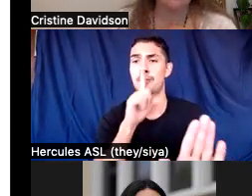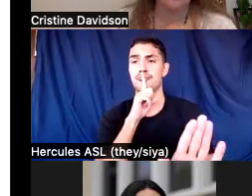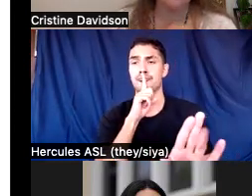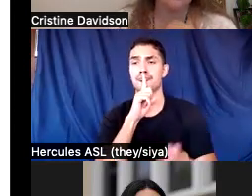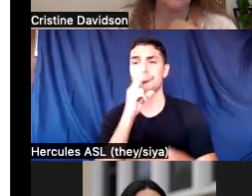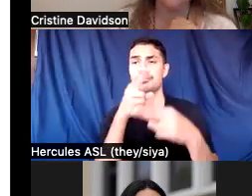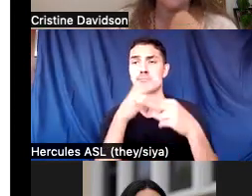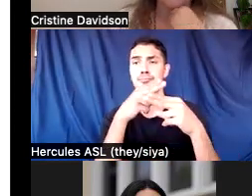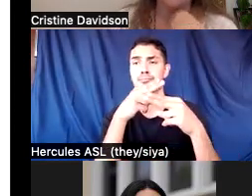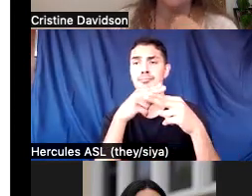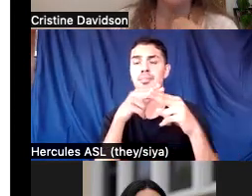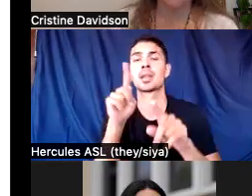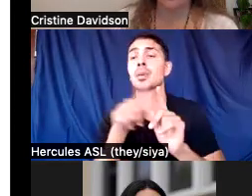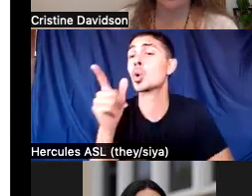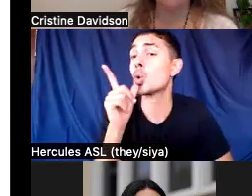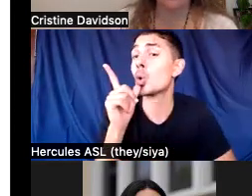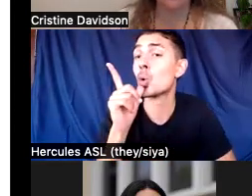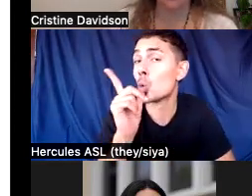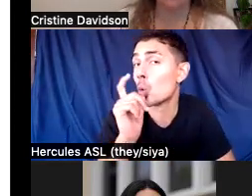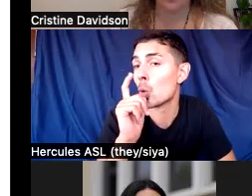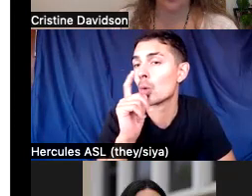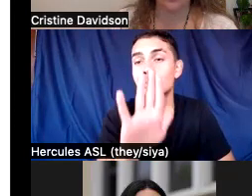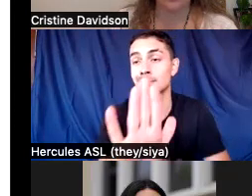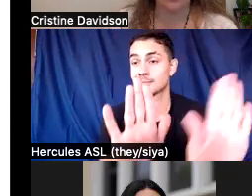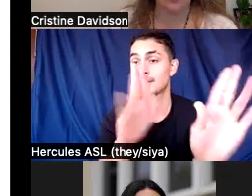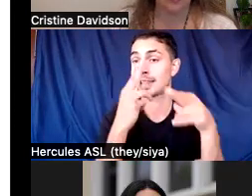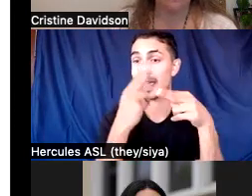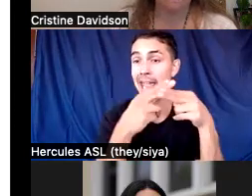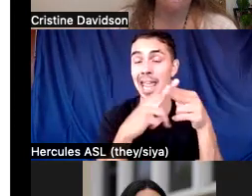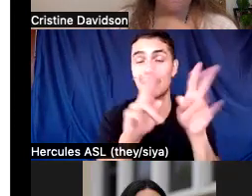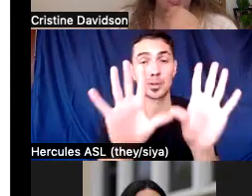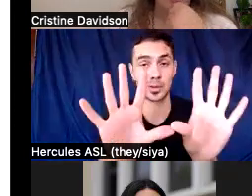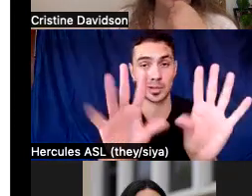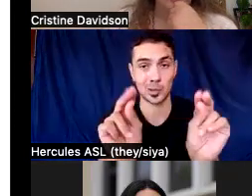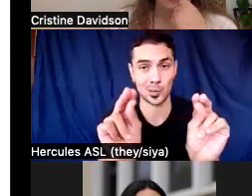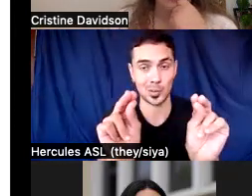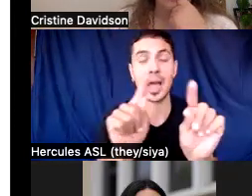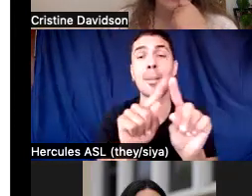suspected sex offenders in your community? No names, because, you know, I'm not trying to,